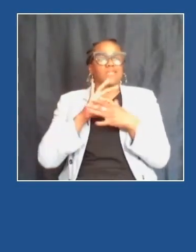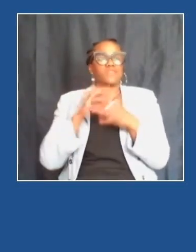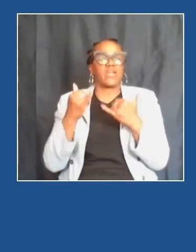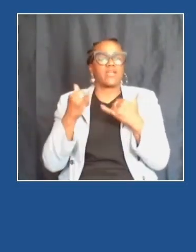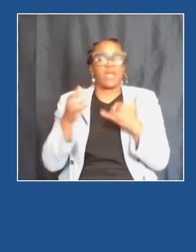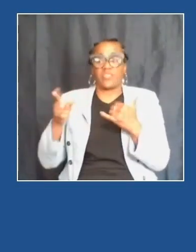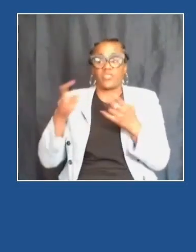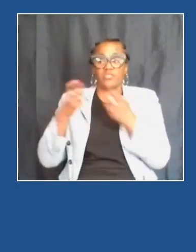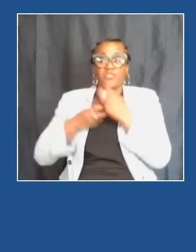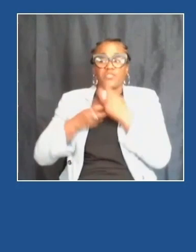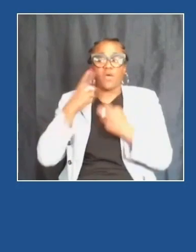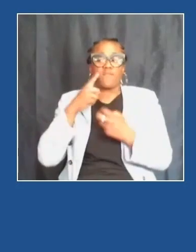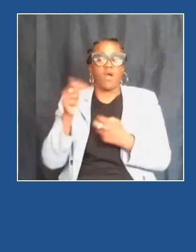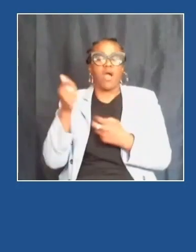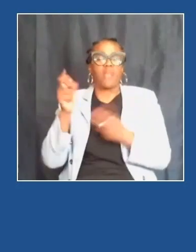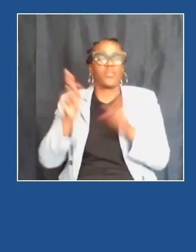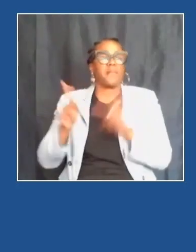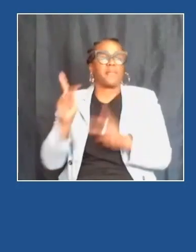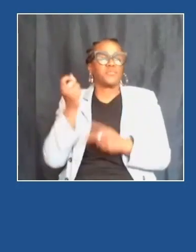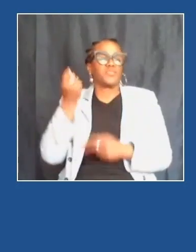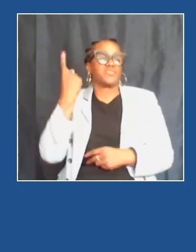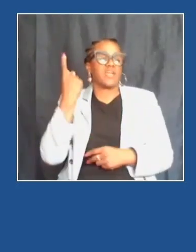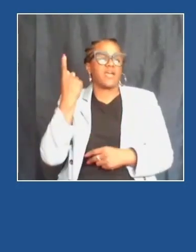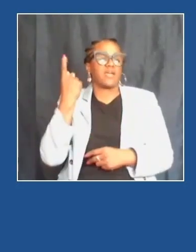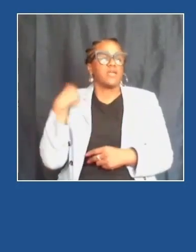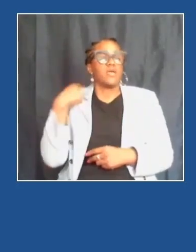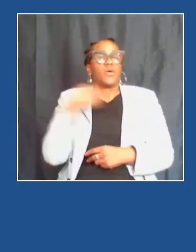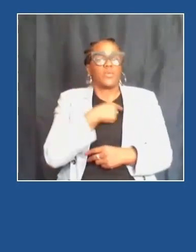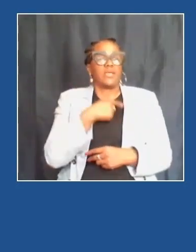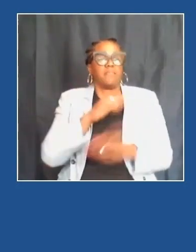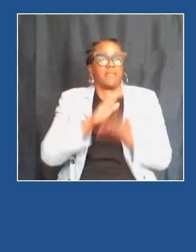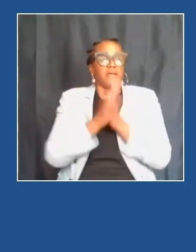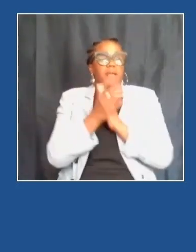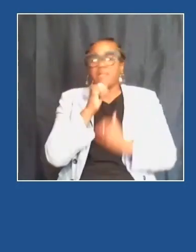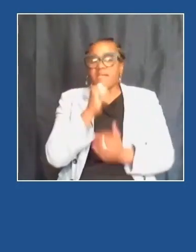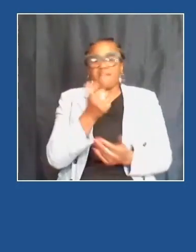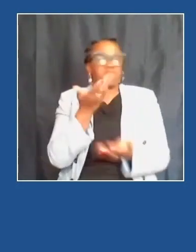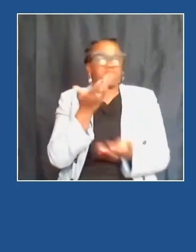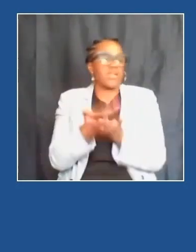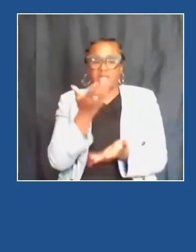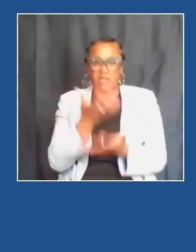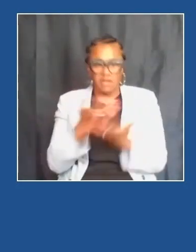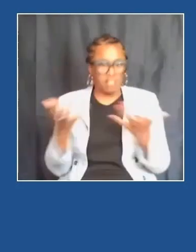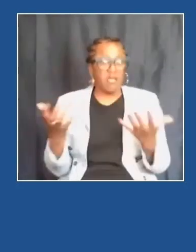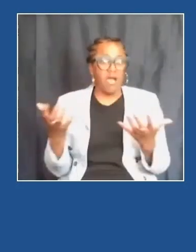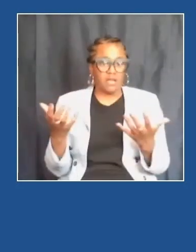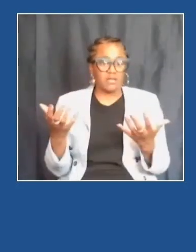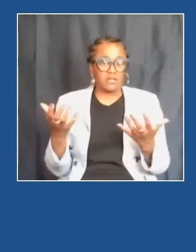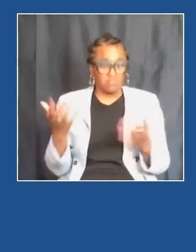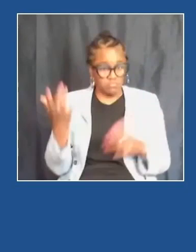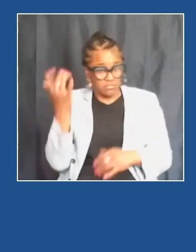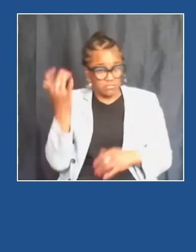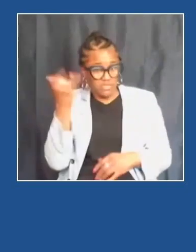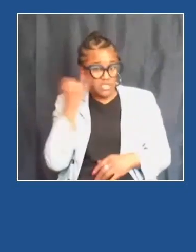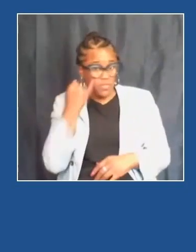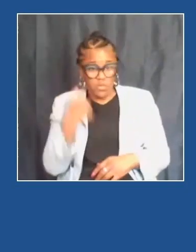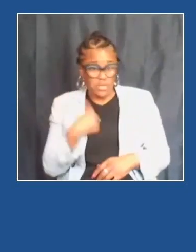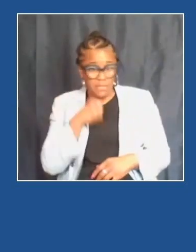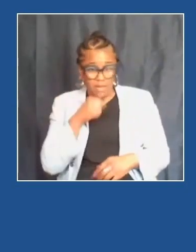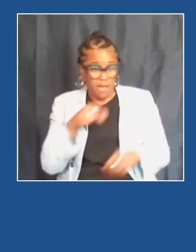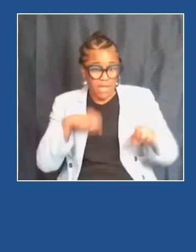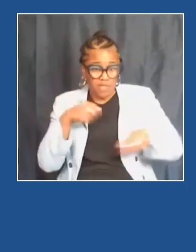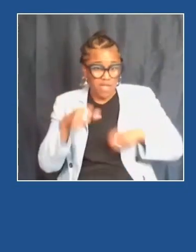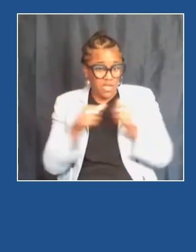difficult for other people to understand. And we also get invalidated a lot. Because if I'm not going on a bike ride